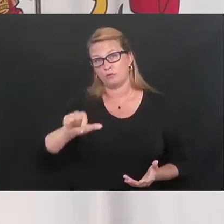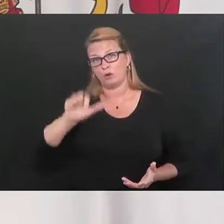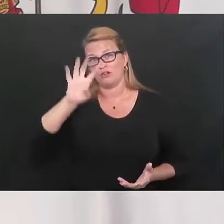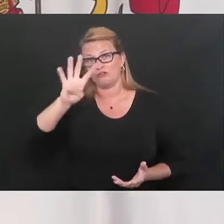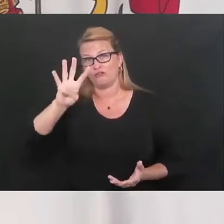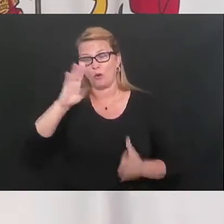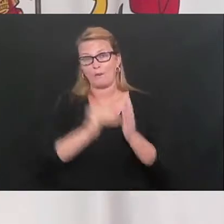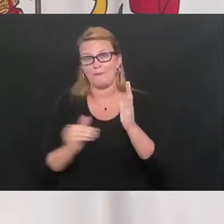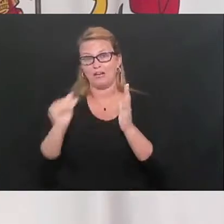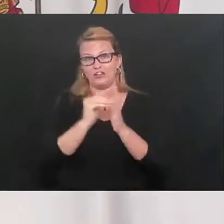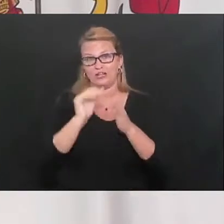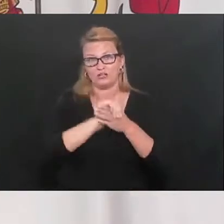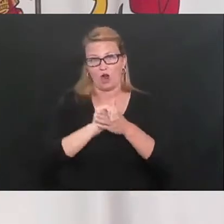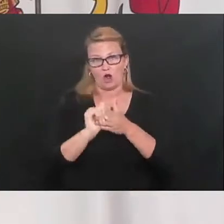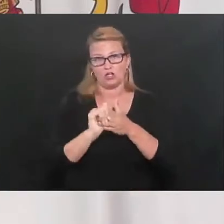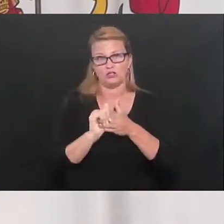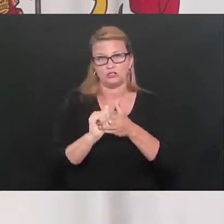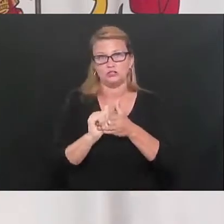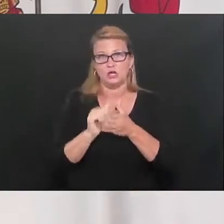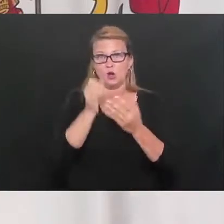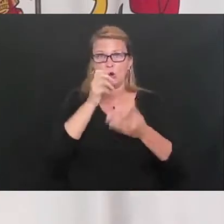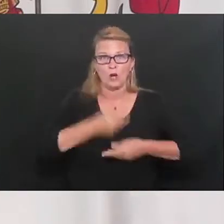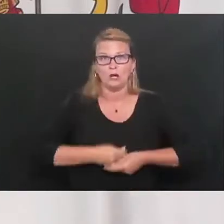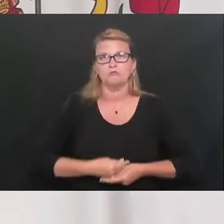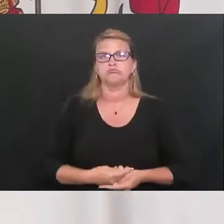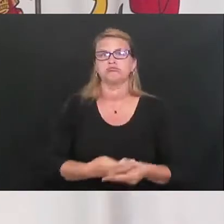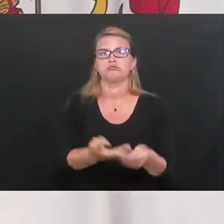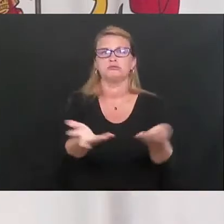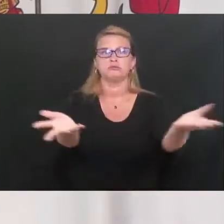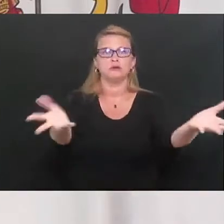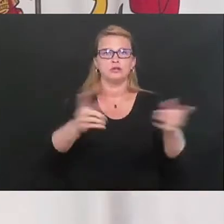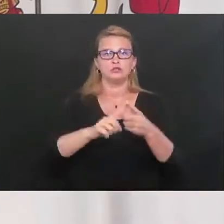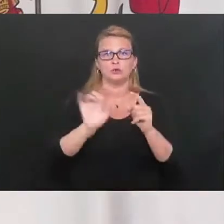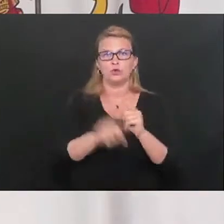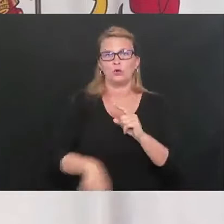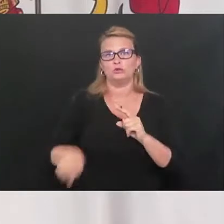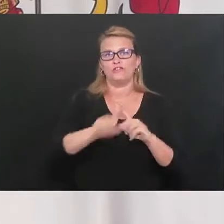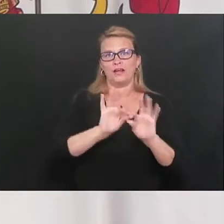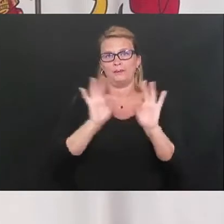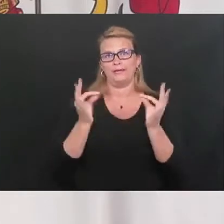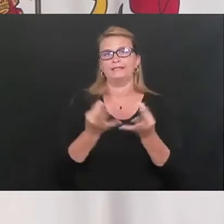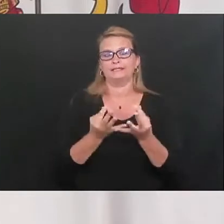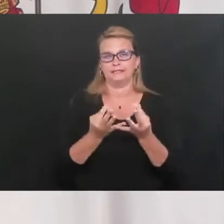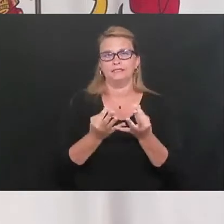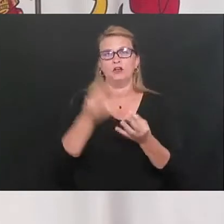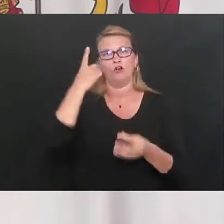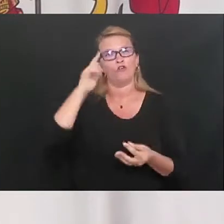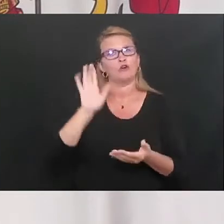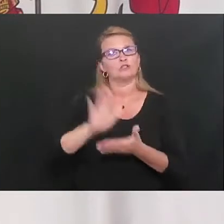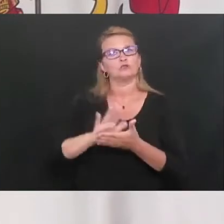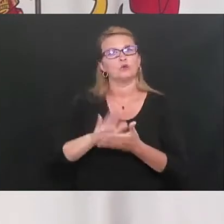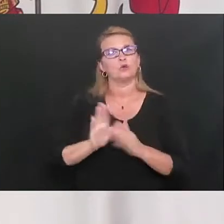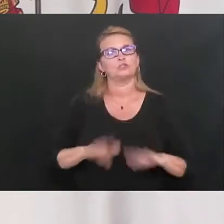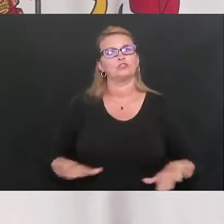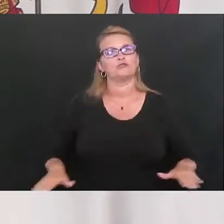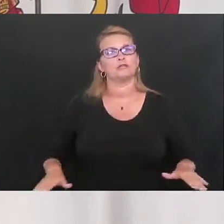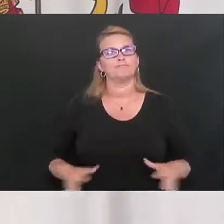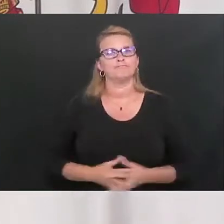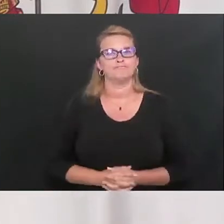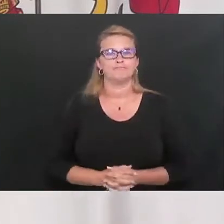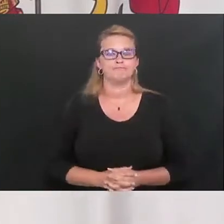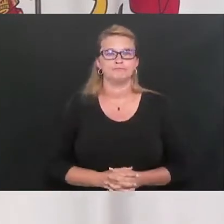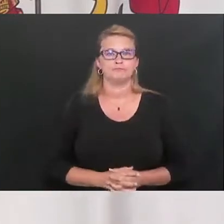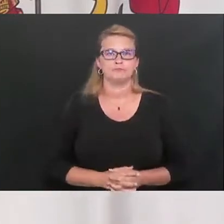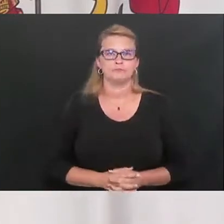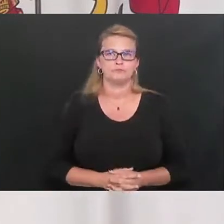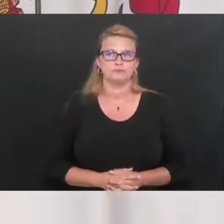million will flow to the families of West Virginians for these school children. You know,